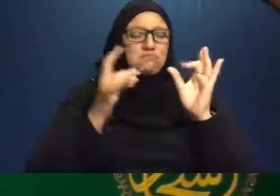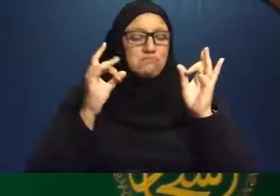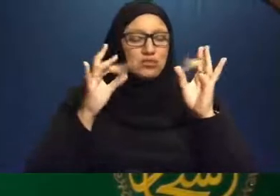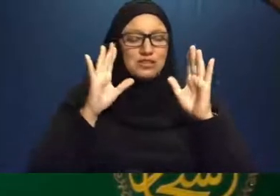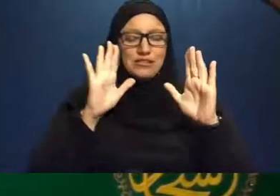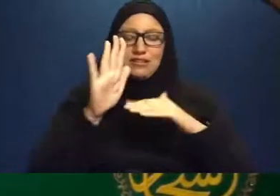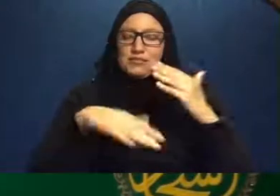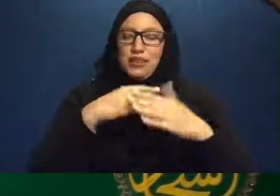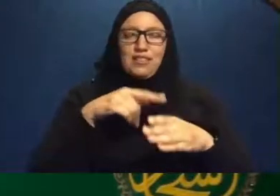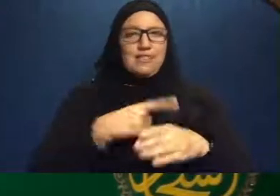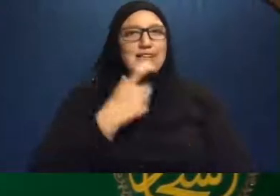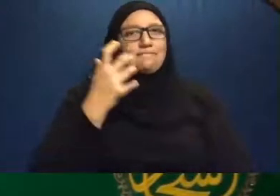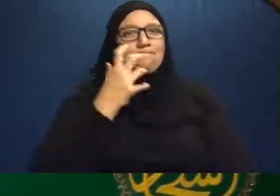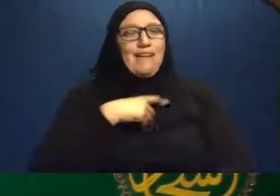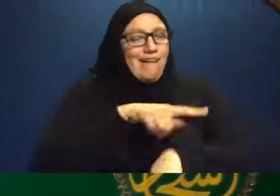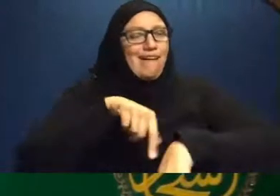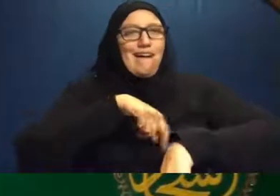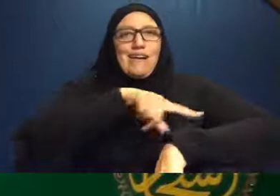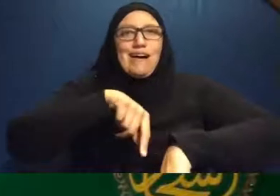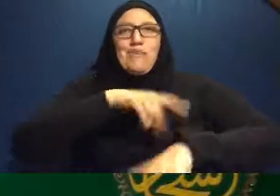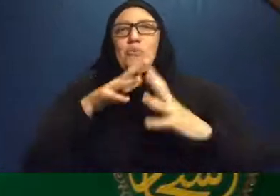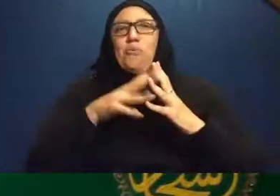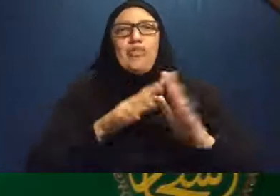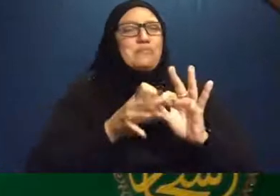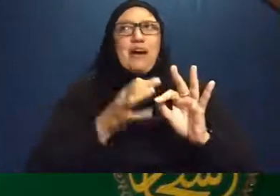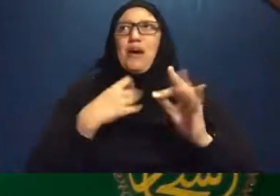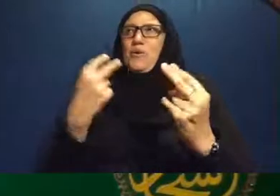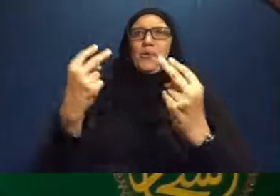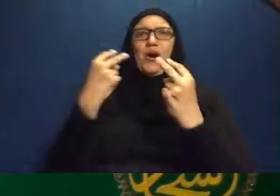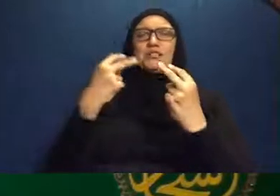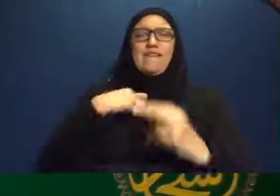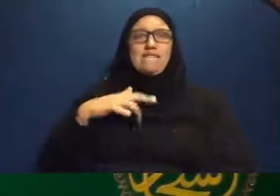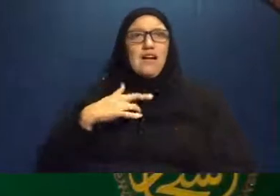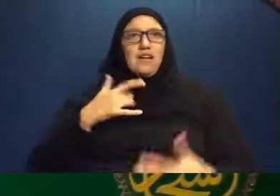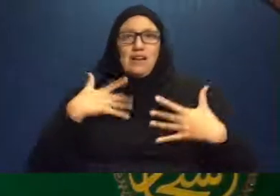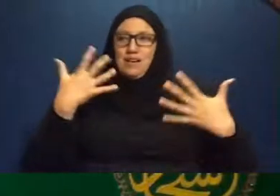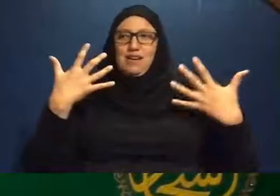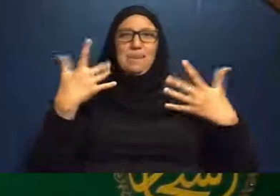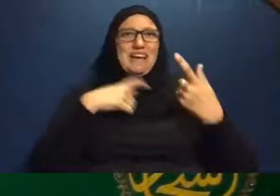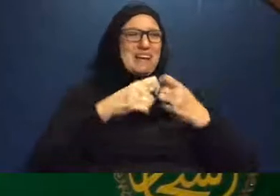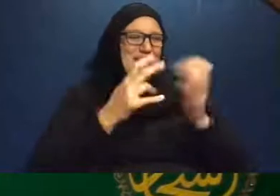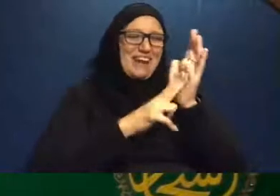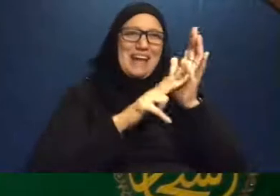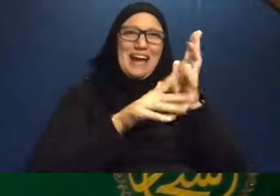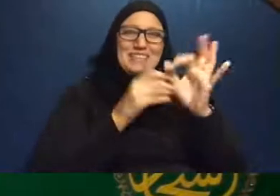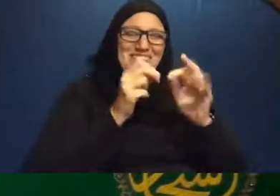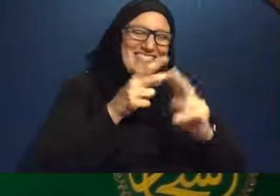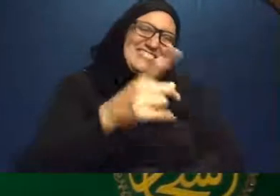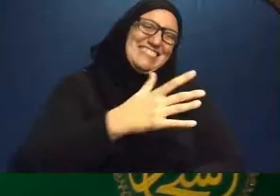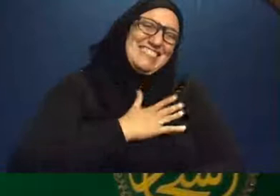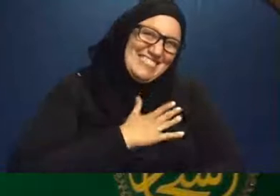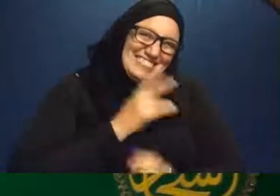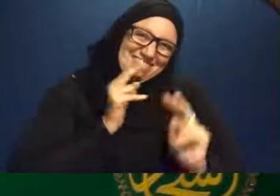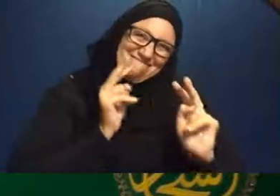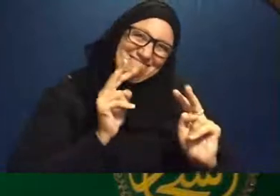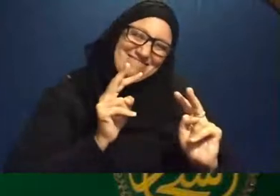she stayed with us until very late hours of interpreting. Really, I was watching and I felt that my hands are getting numb.